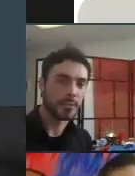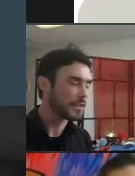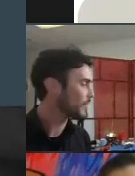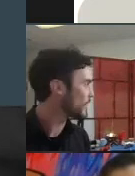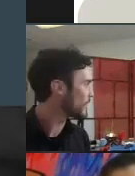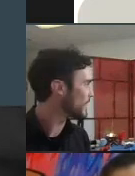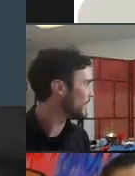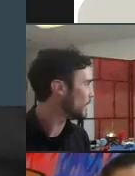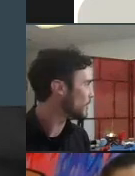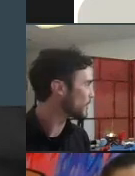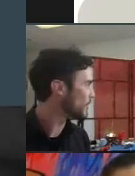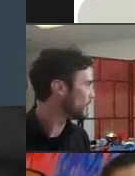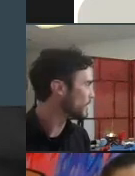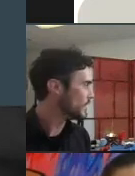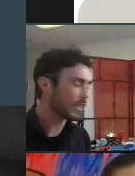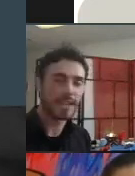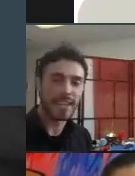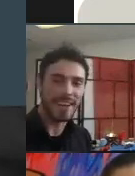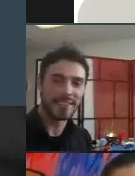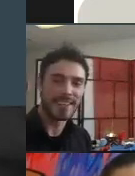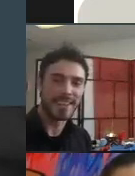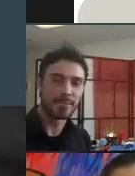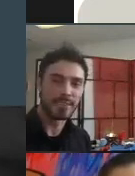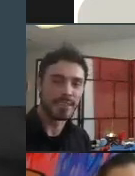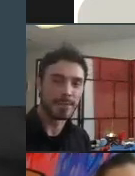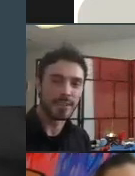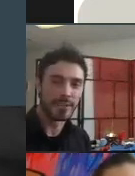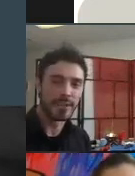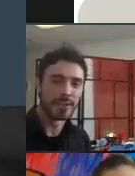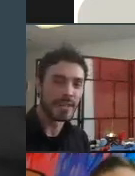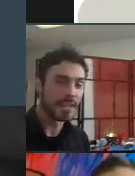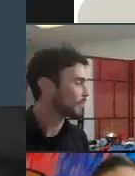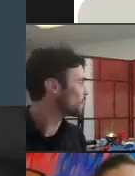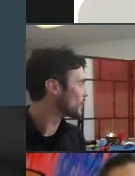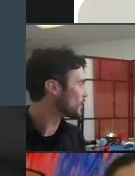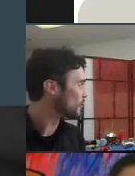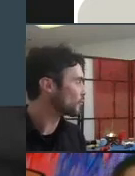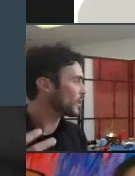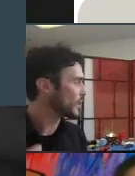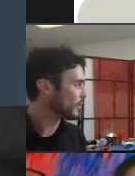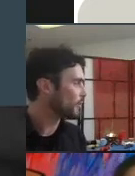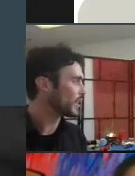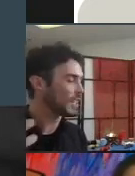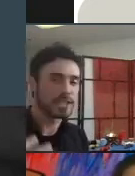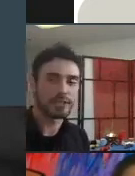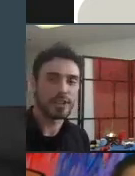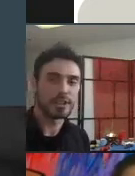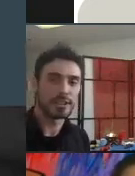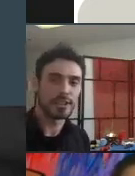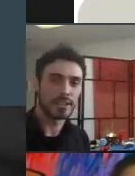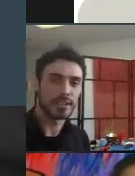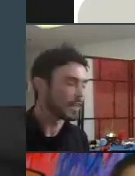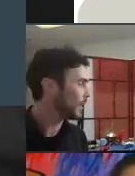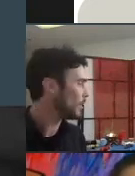the ways that helps us out. She kind of laughed at that, because a lot of people don't like to use breathing or meditation